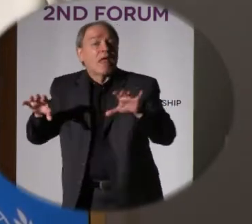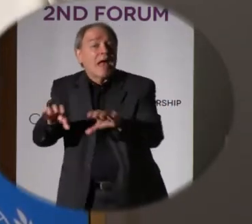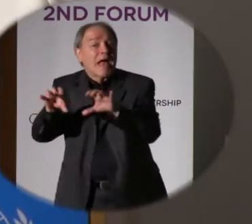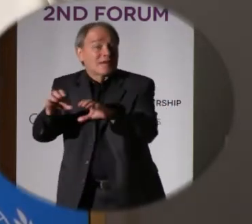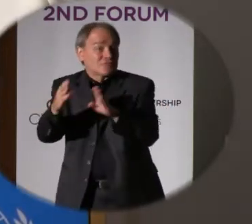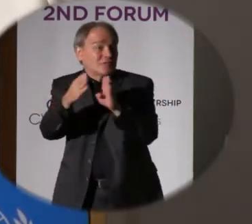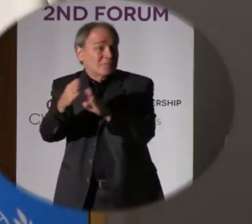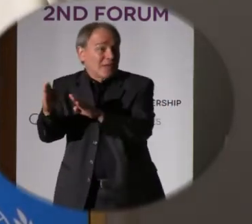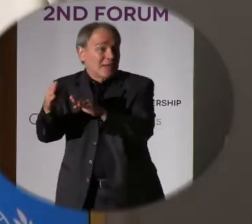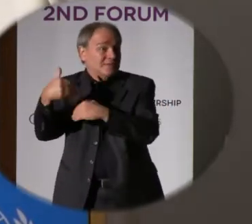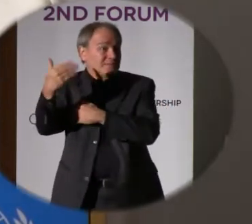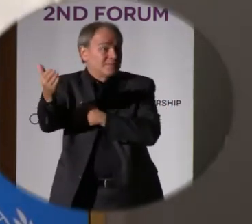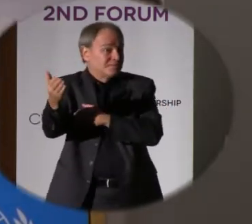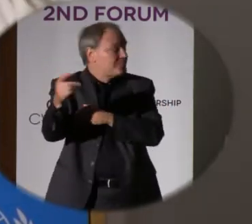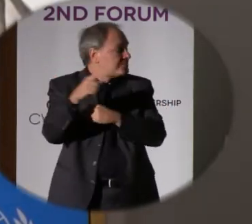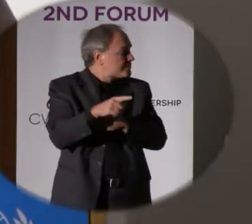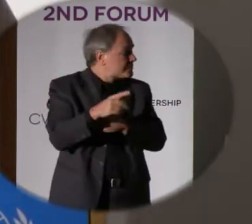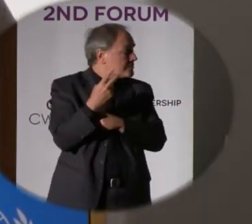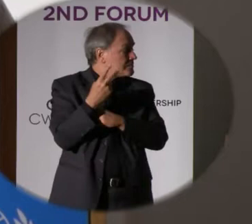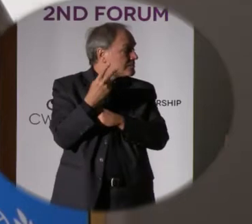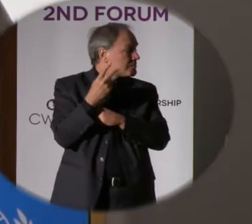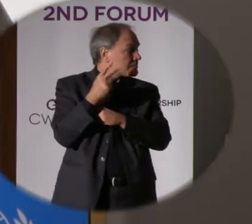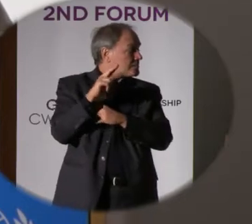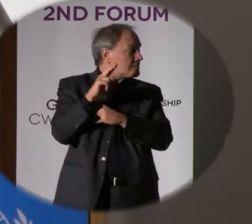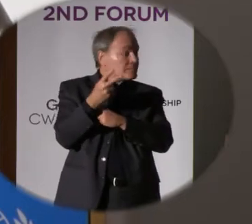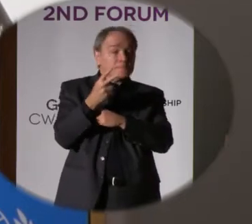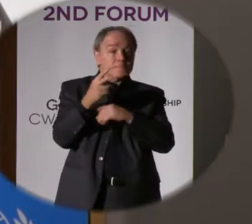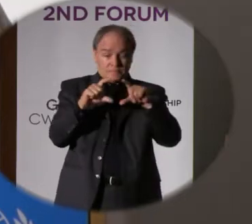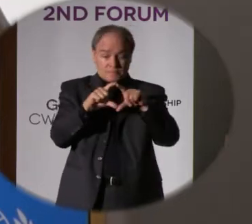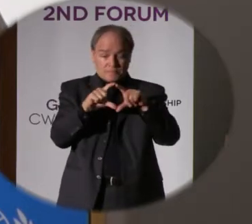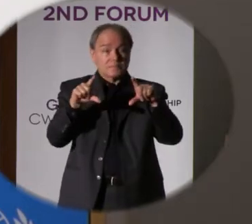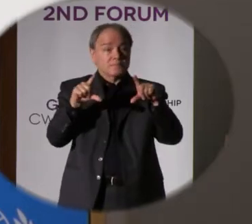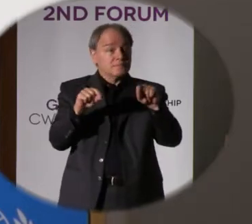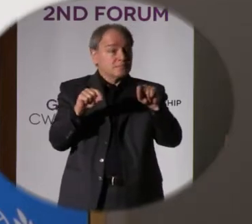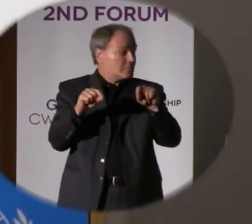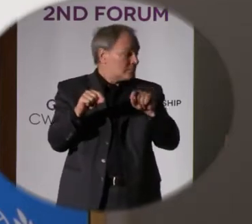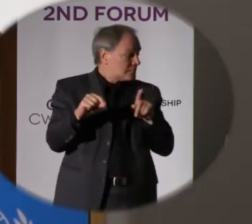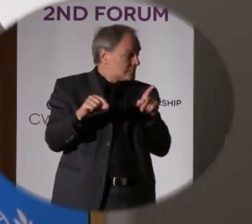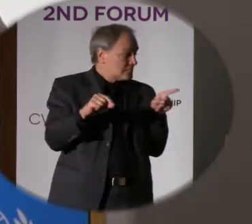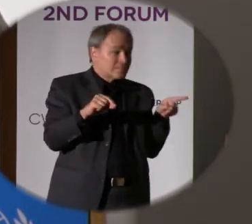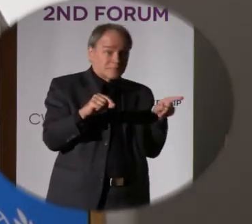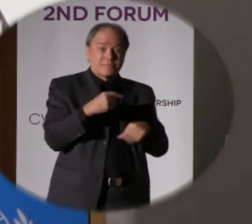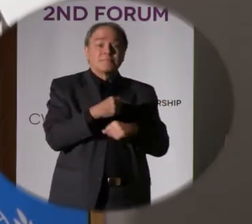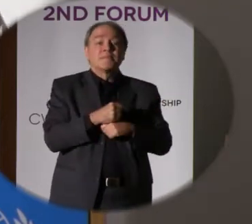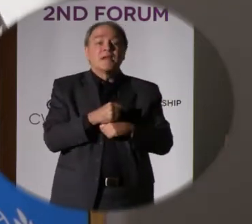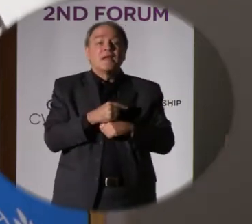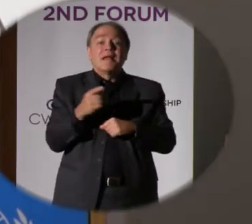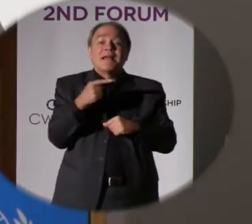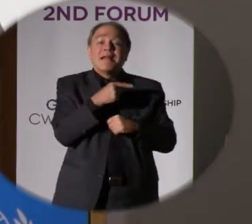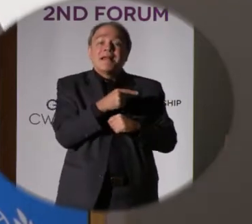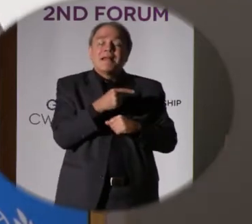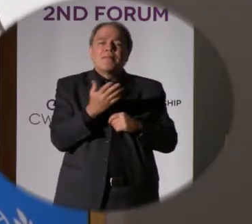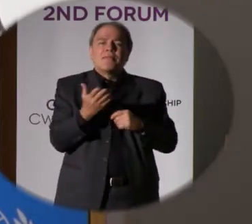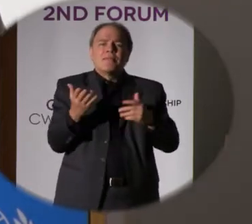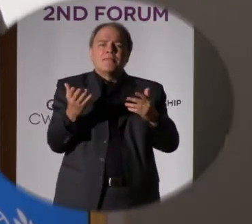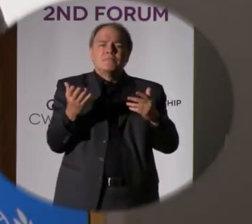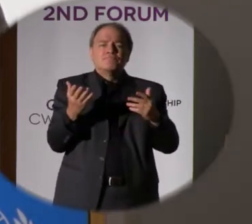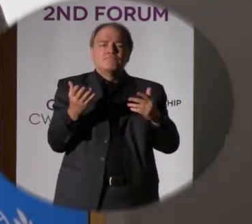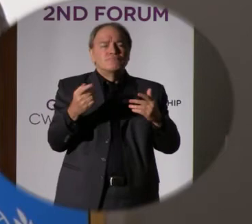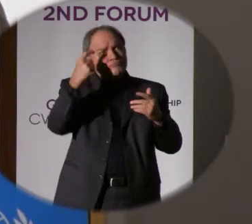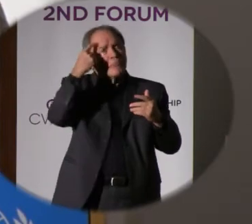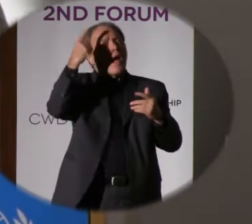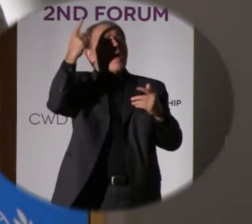purple card that's in your folder. This one is an idea that we think will be useful for both